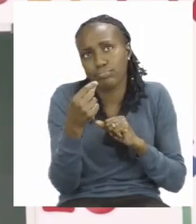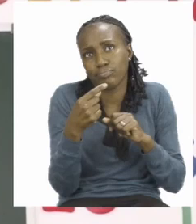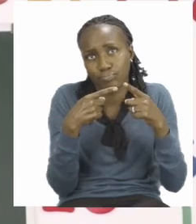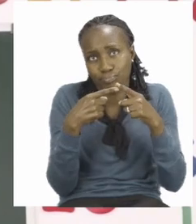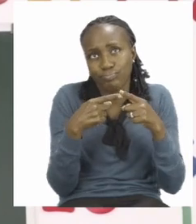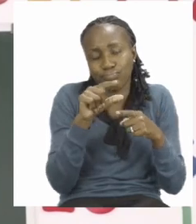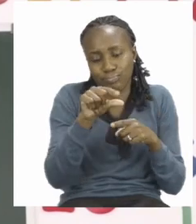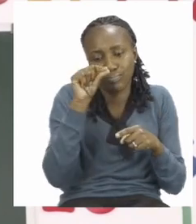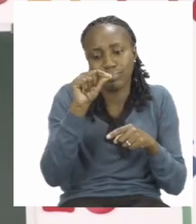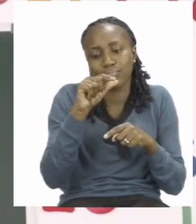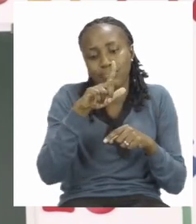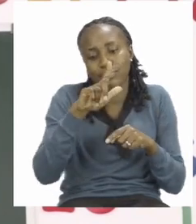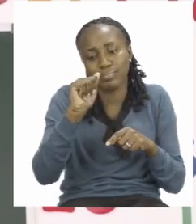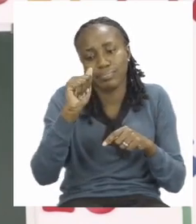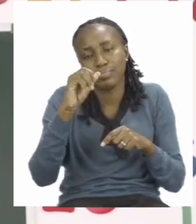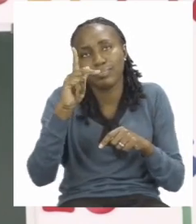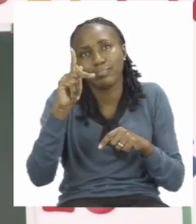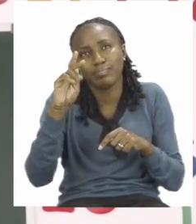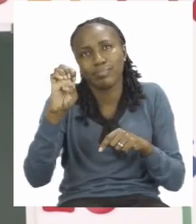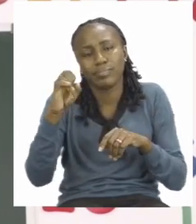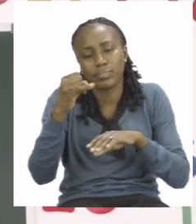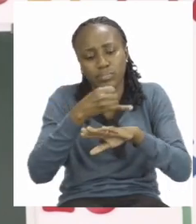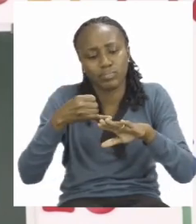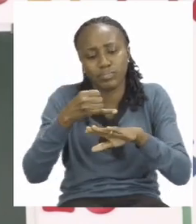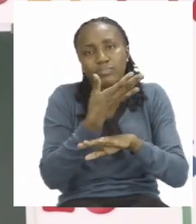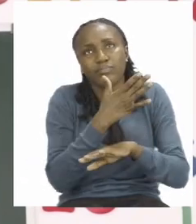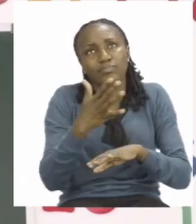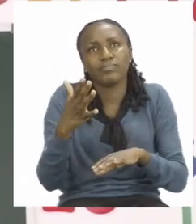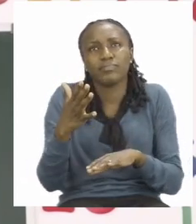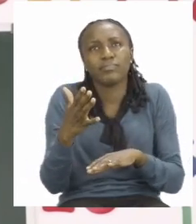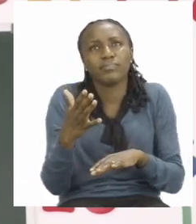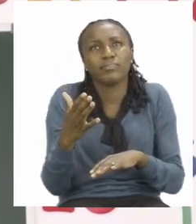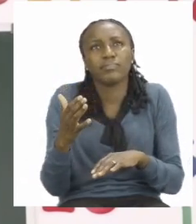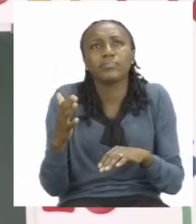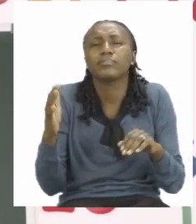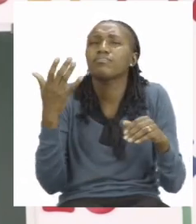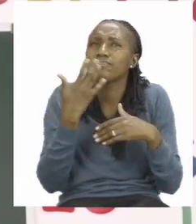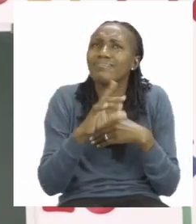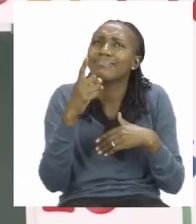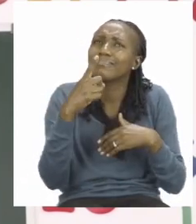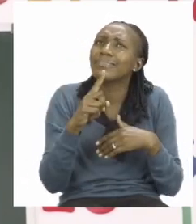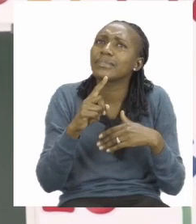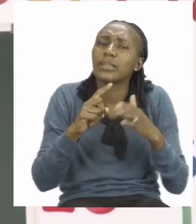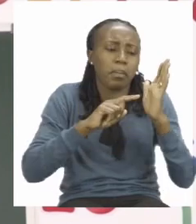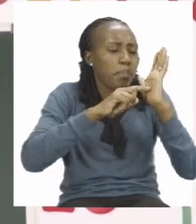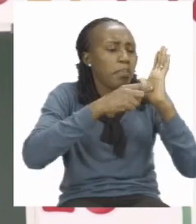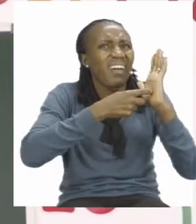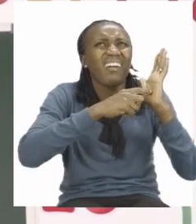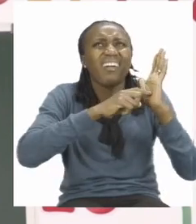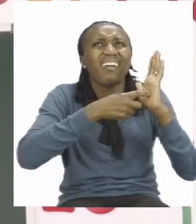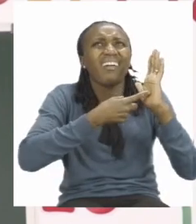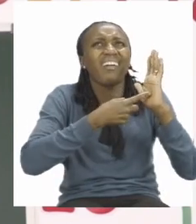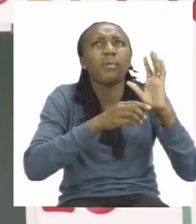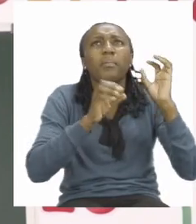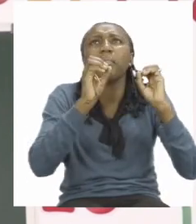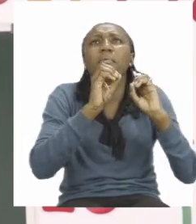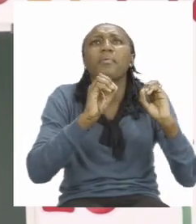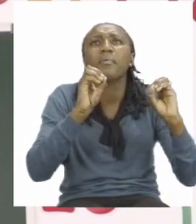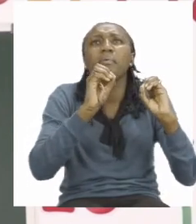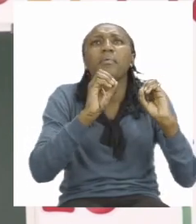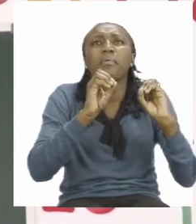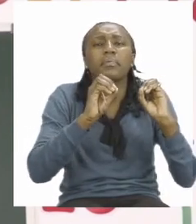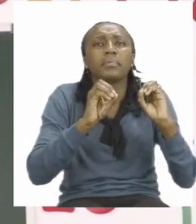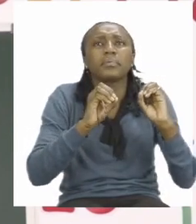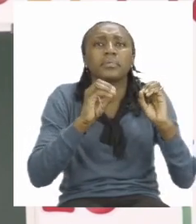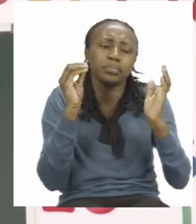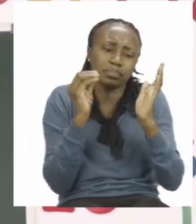went to the lake. The sentence is complete, but it does not have an end. So we need